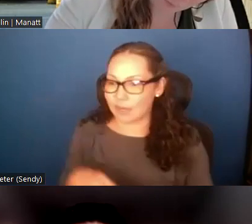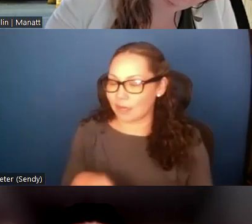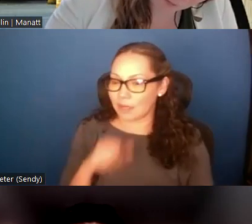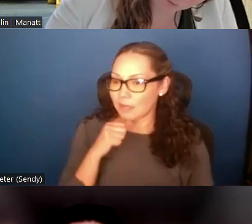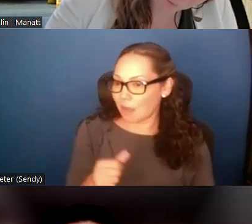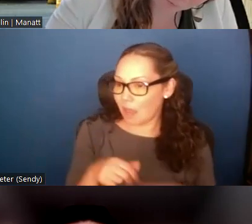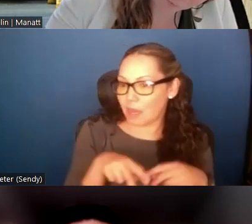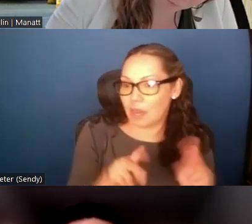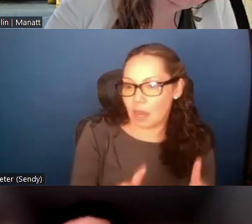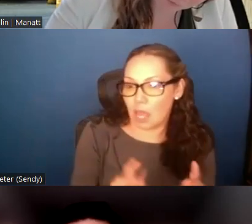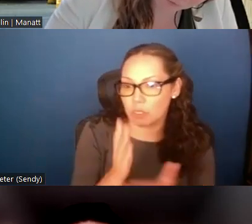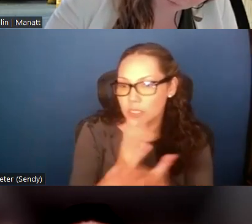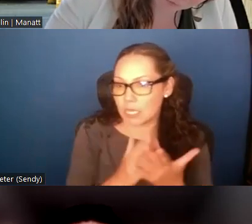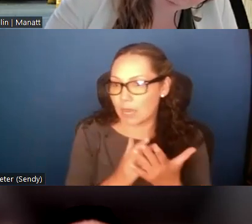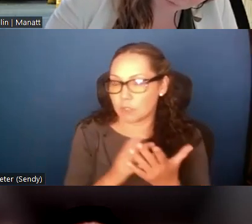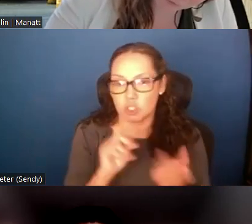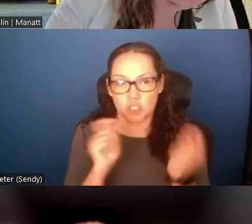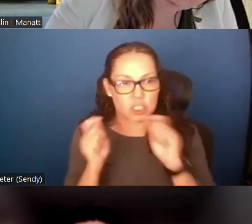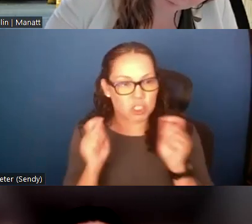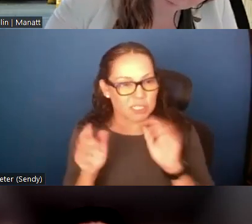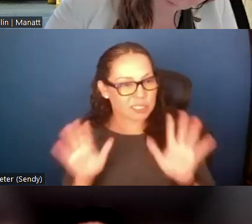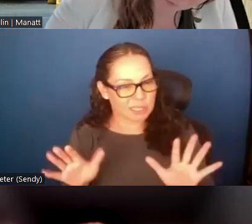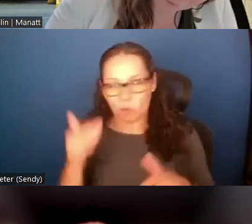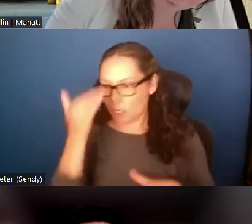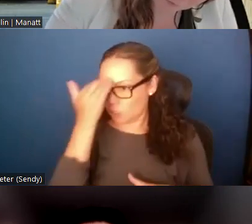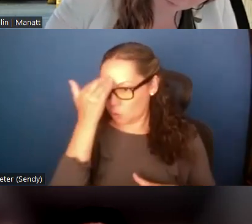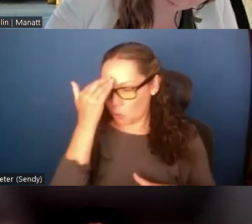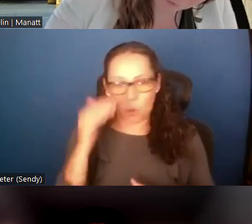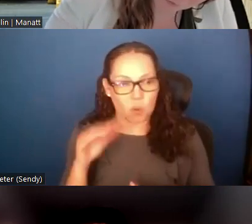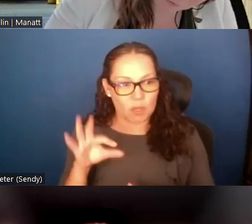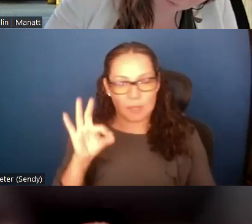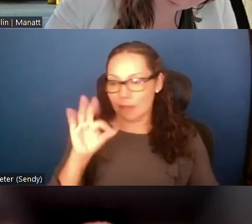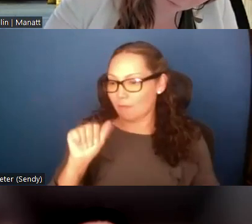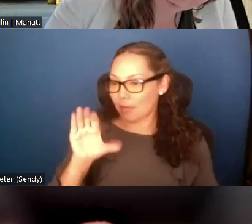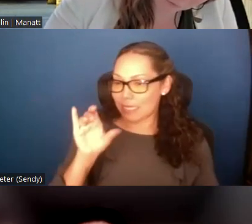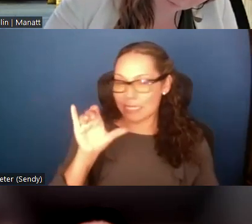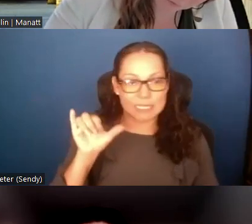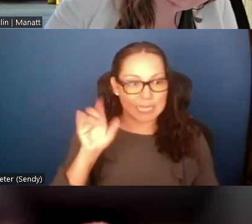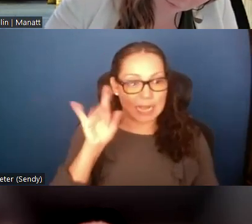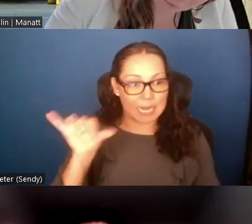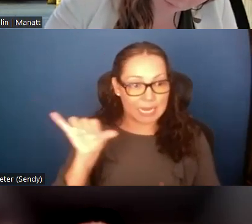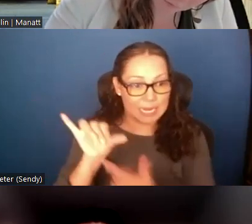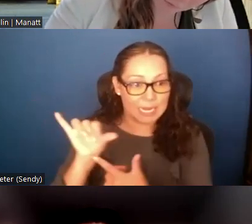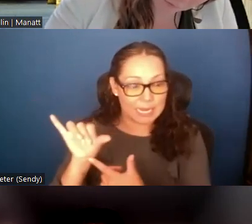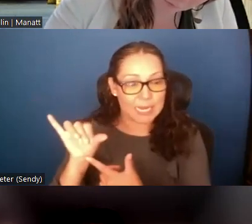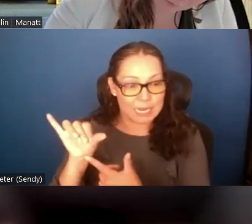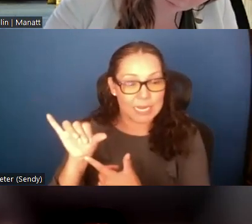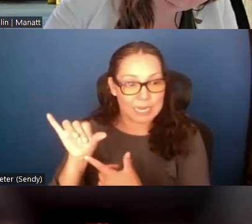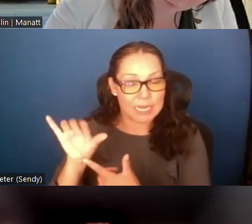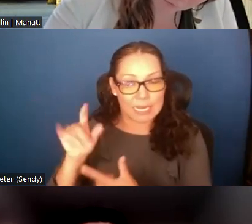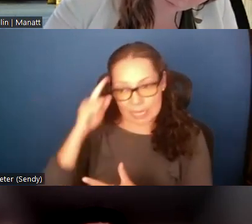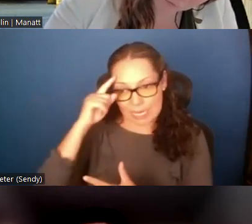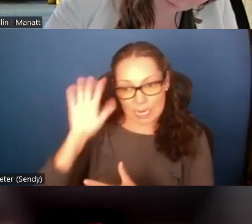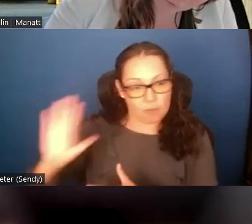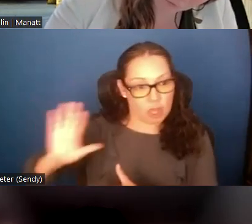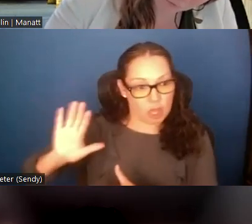certain changes, we just have to be cognizant that a facility will be in an emergency, and we do have to think about their ability